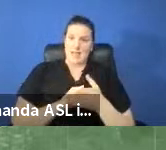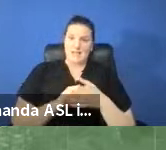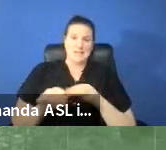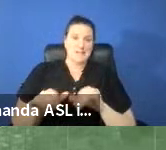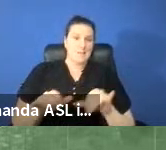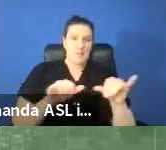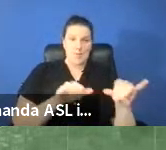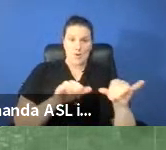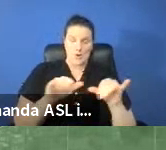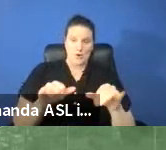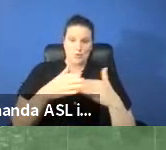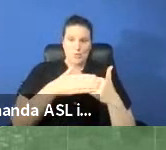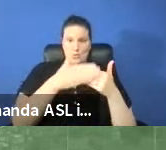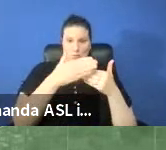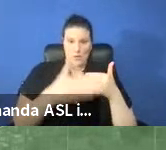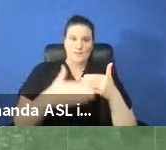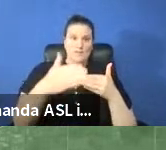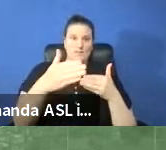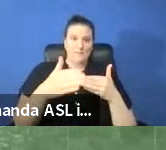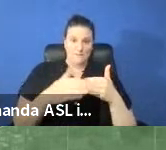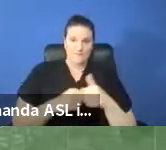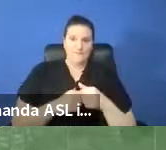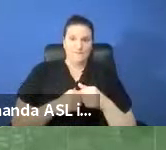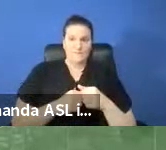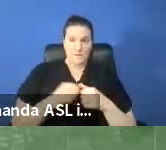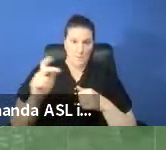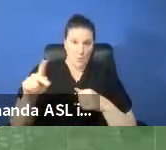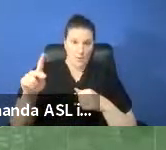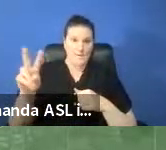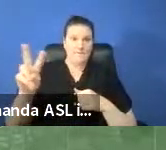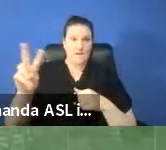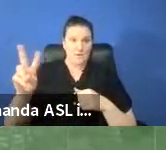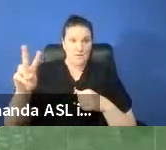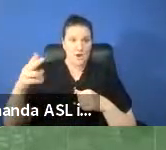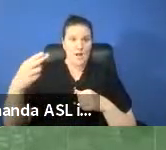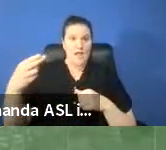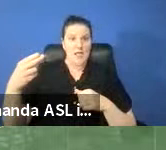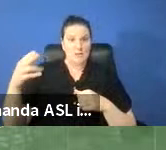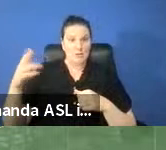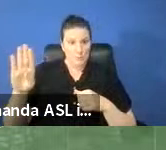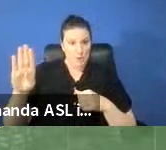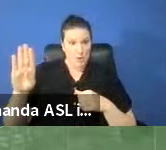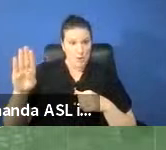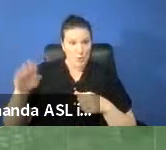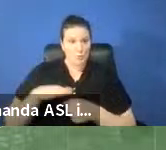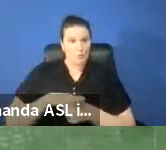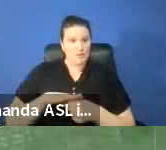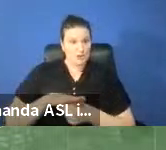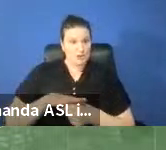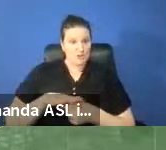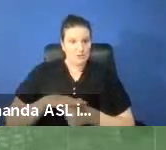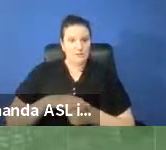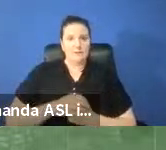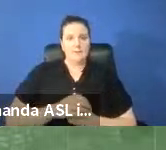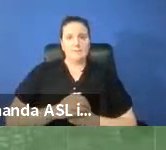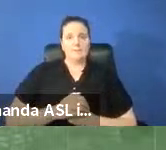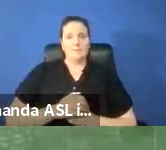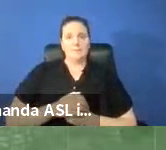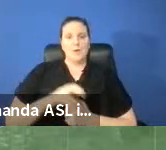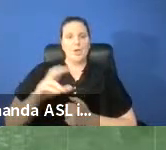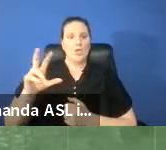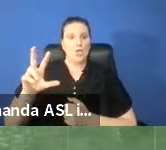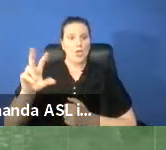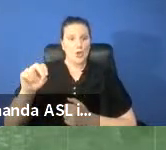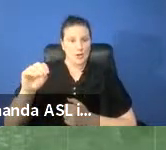similar to the rest of the Portland, Vancouver, Hillsborough region, about 30%